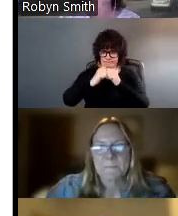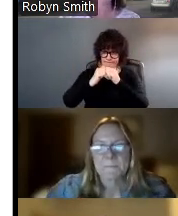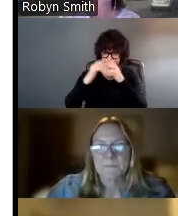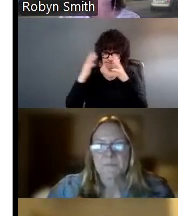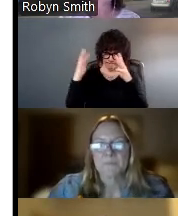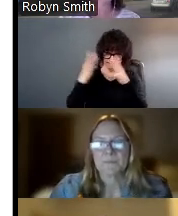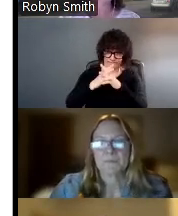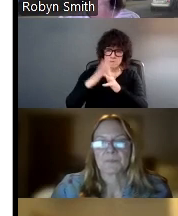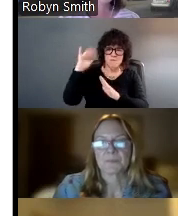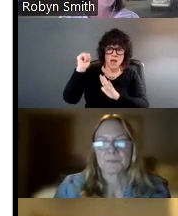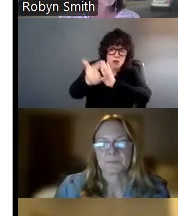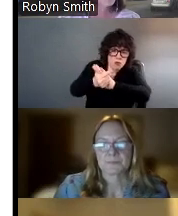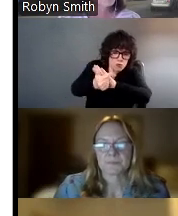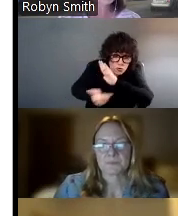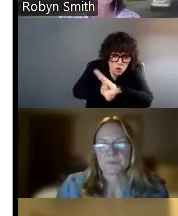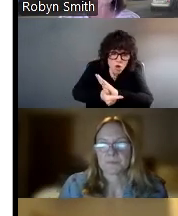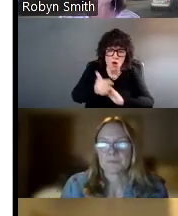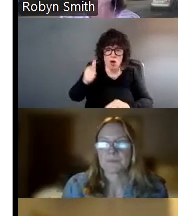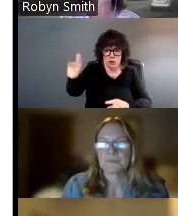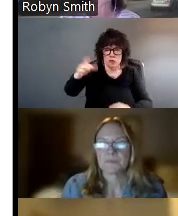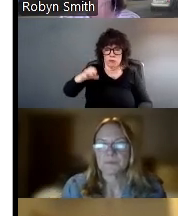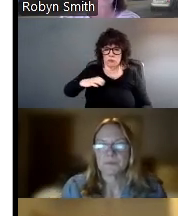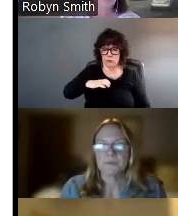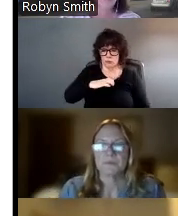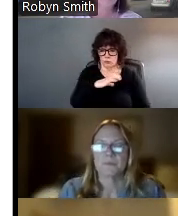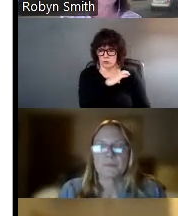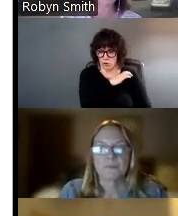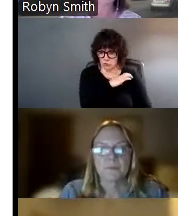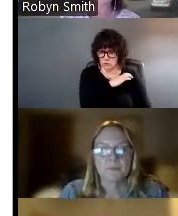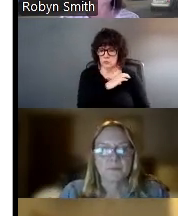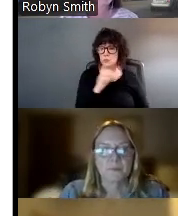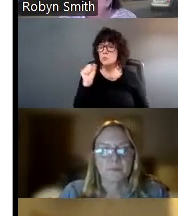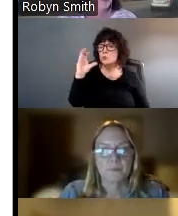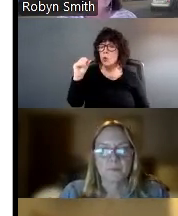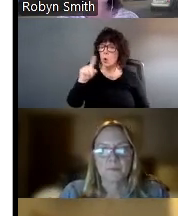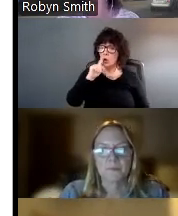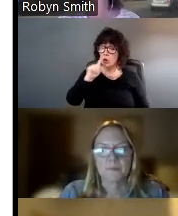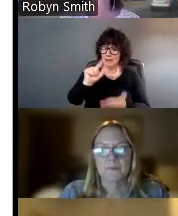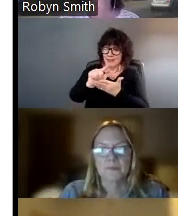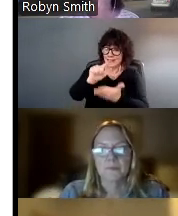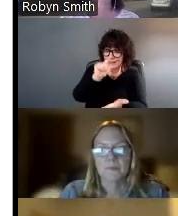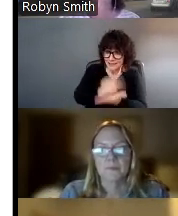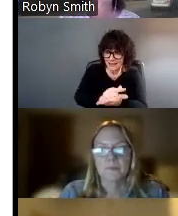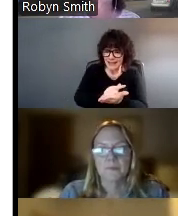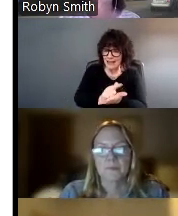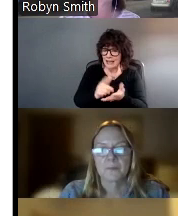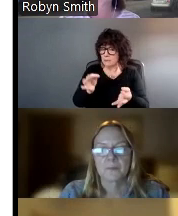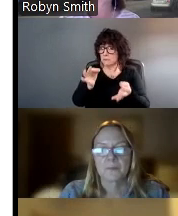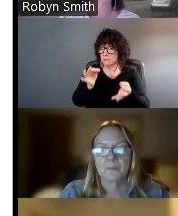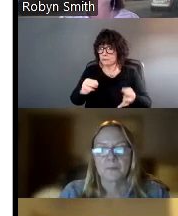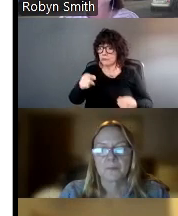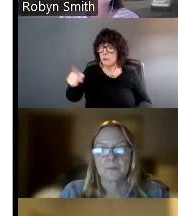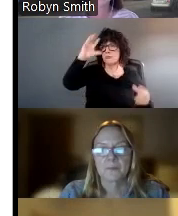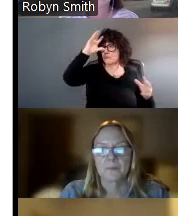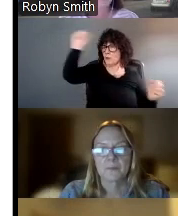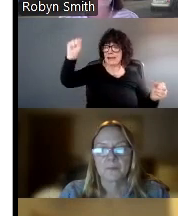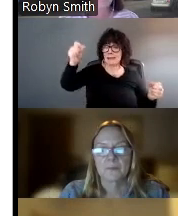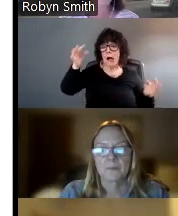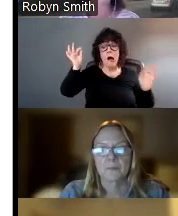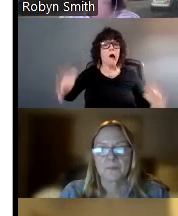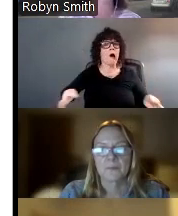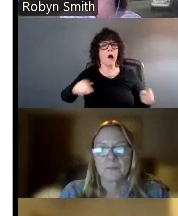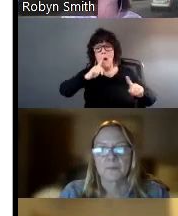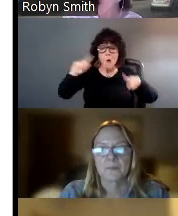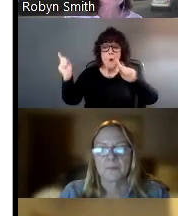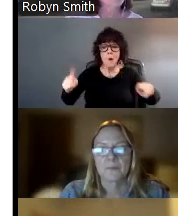can make it difficult for the department to do its job by hiring freezes, by